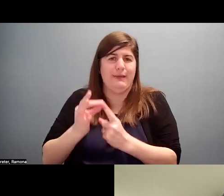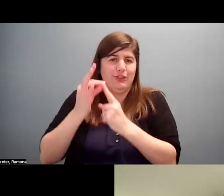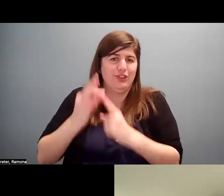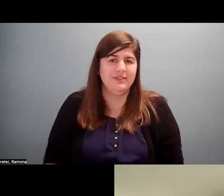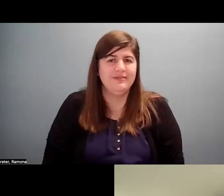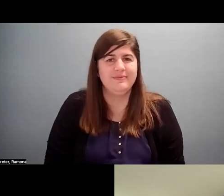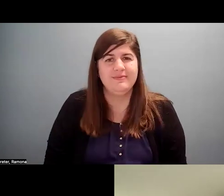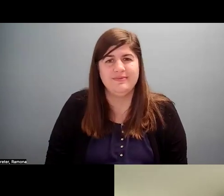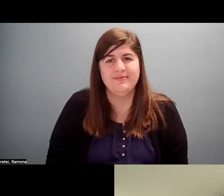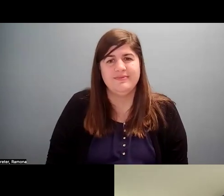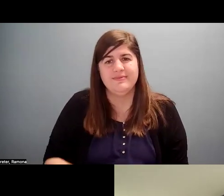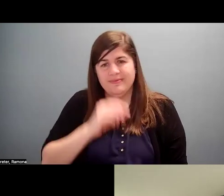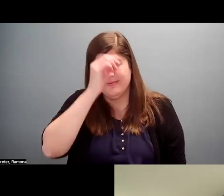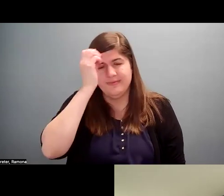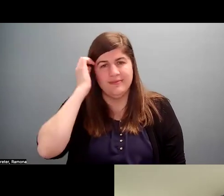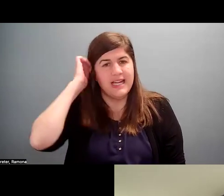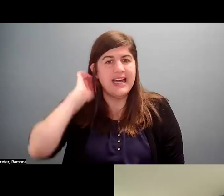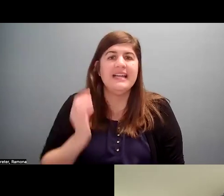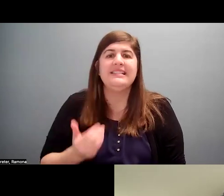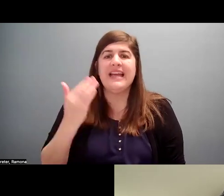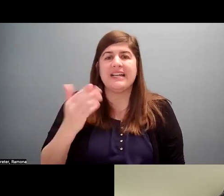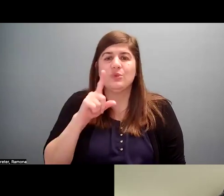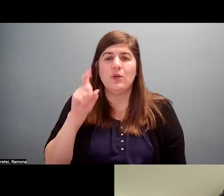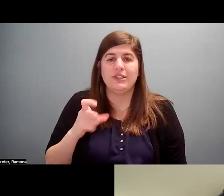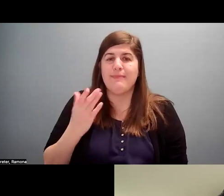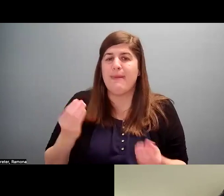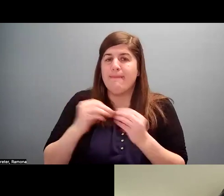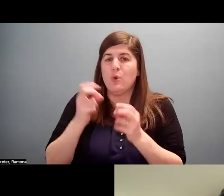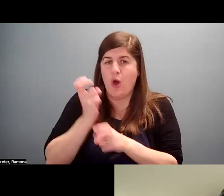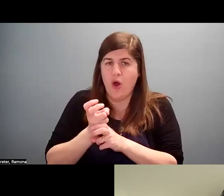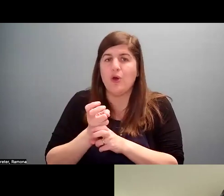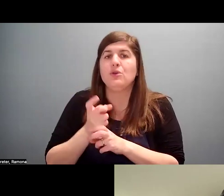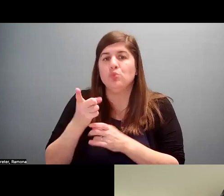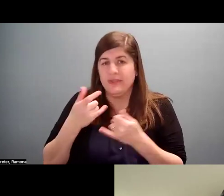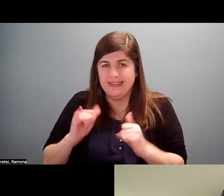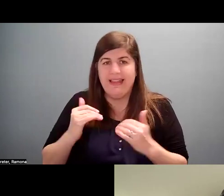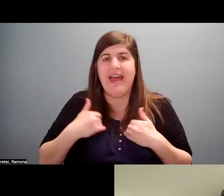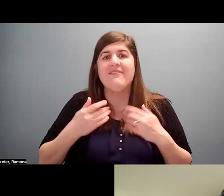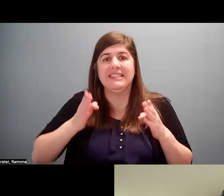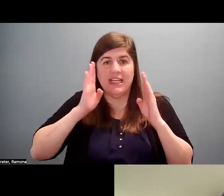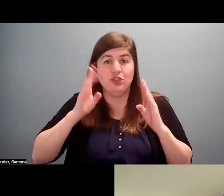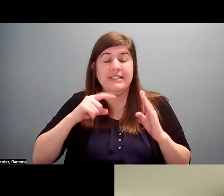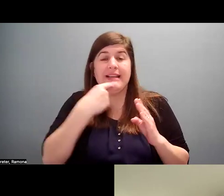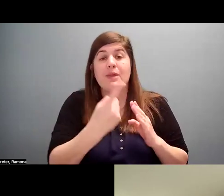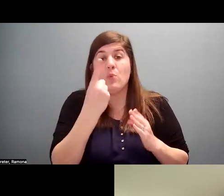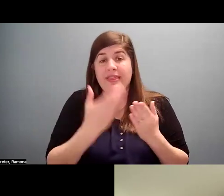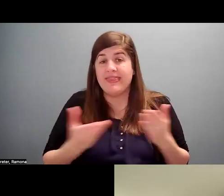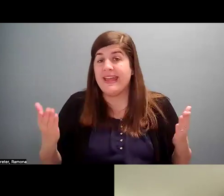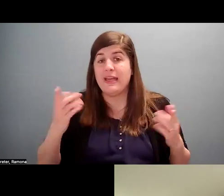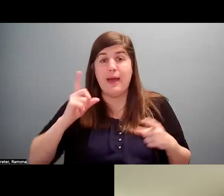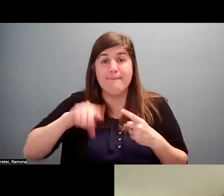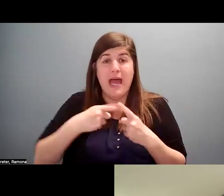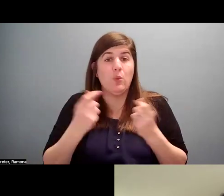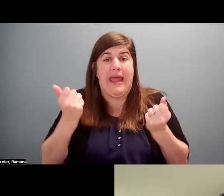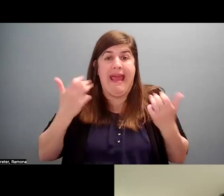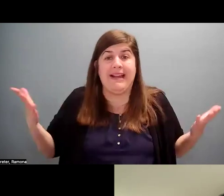answer. Really good answer. Okay, the next question may be even harder. You still have everyone's attention in the world, and you can tell them one thing about anything.